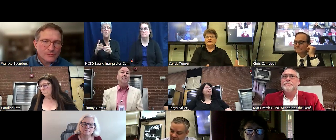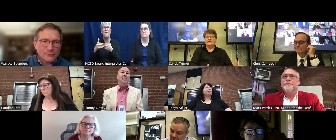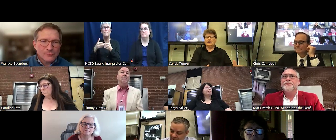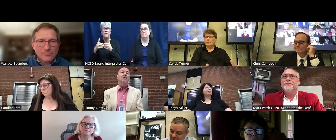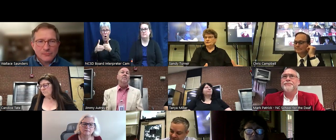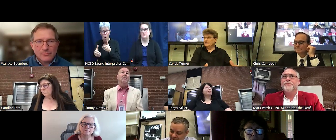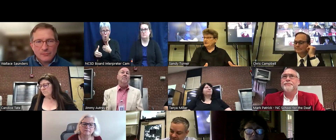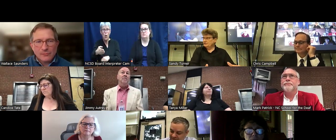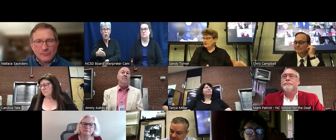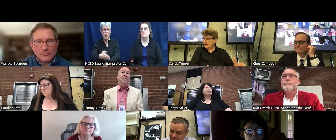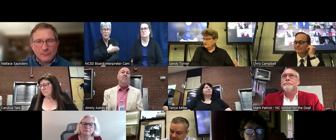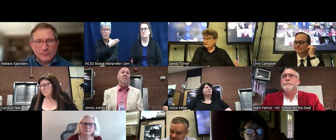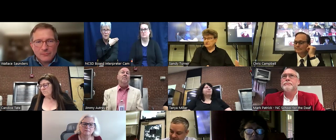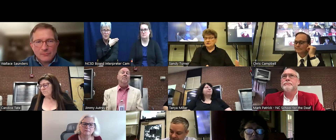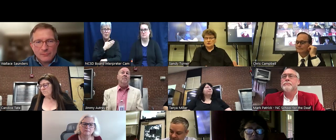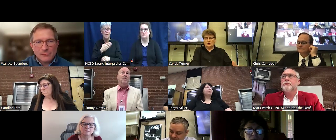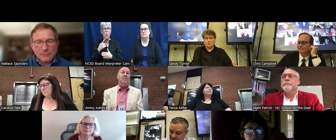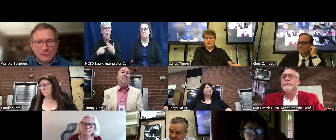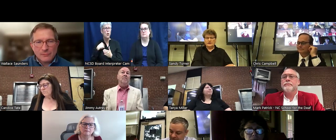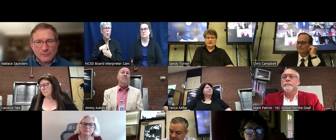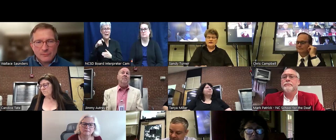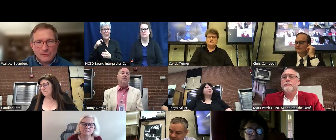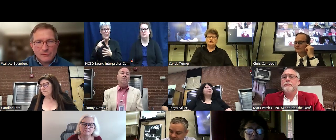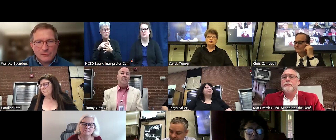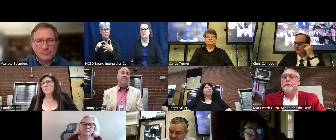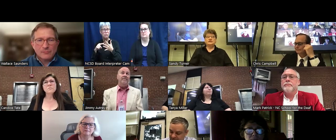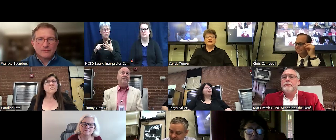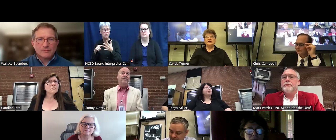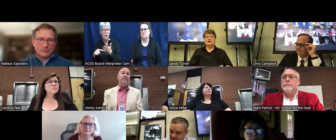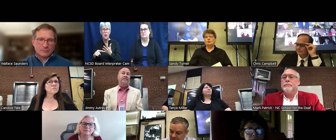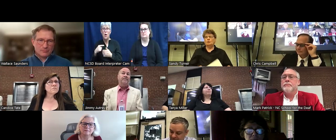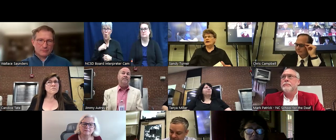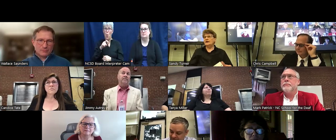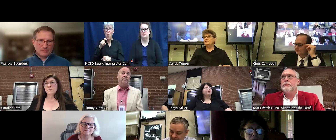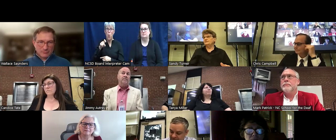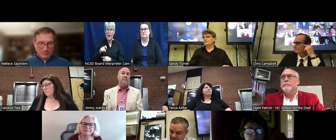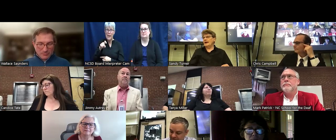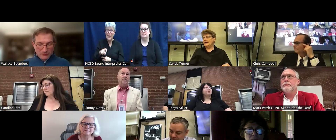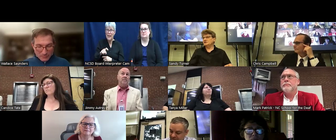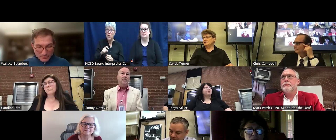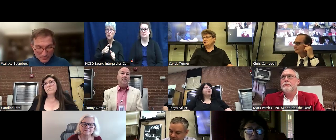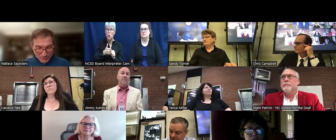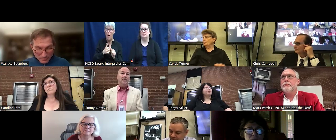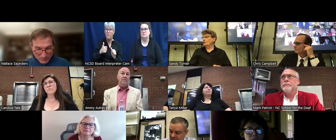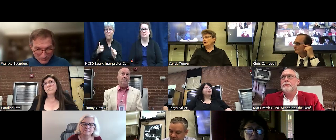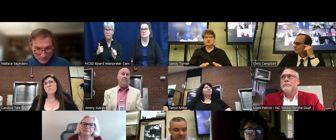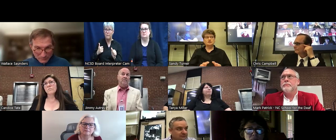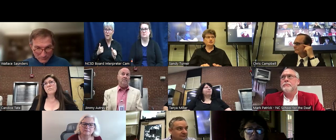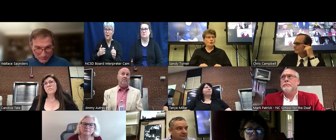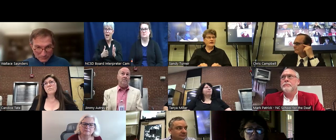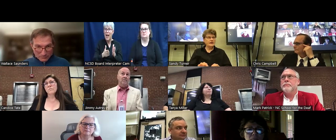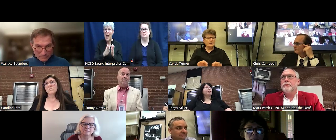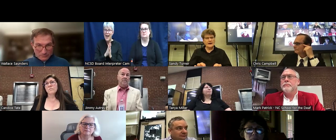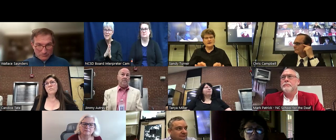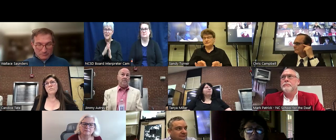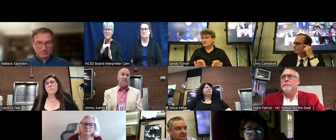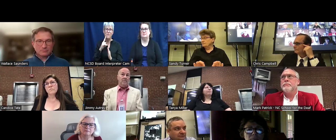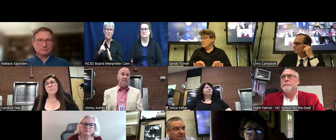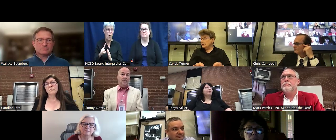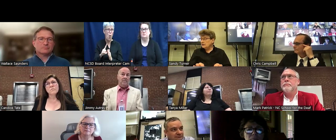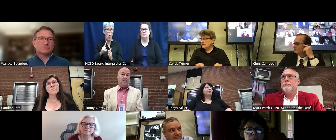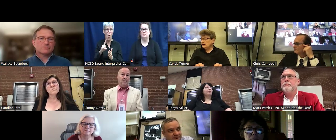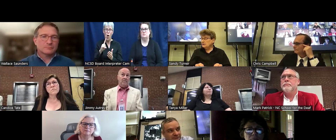And I will tell you this, we need to stay away from asking for exorbitant amounts